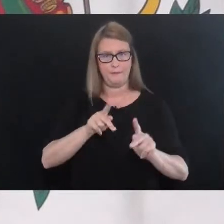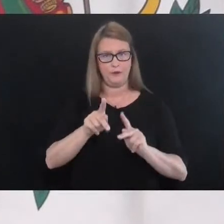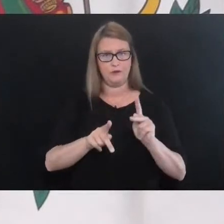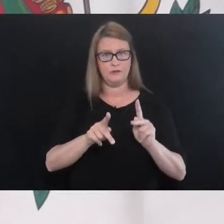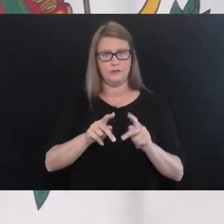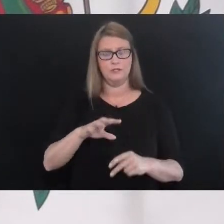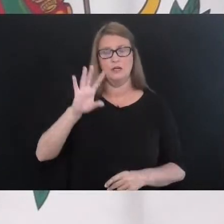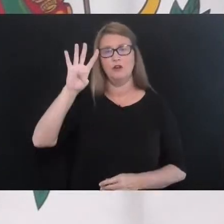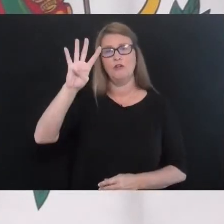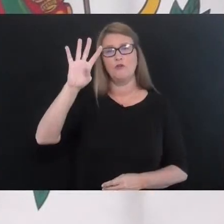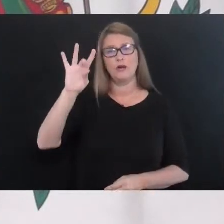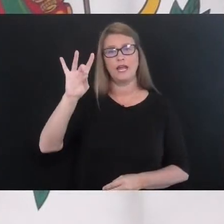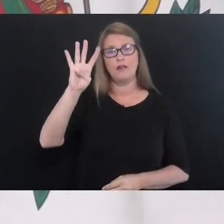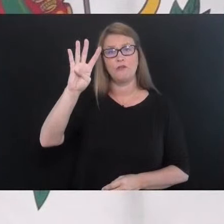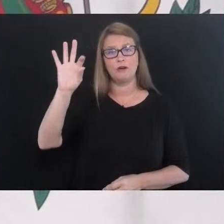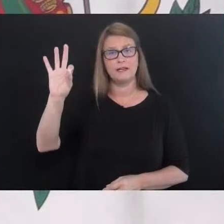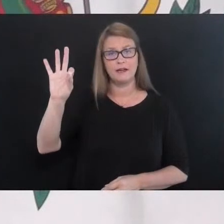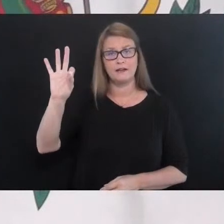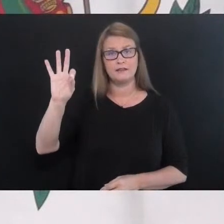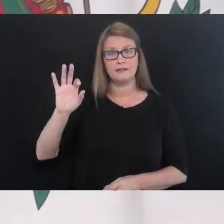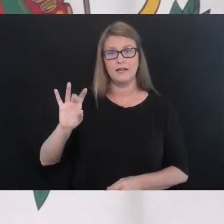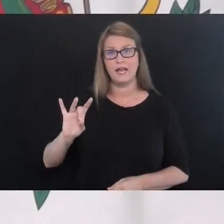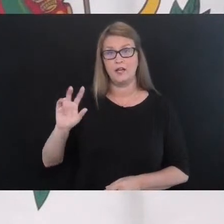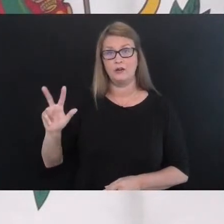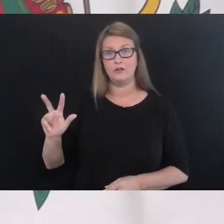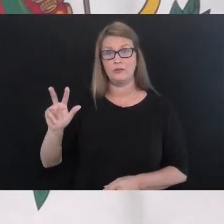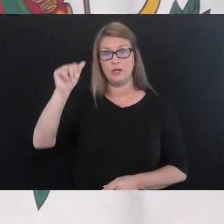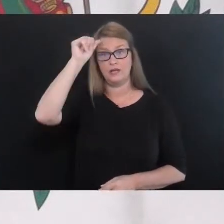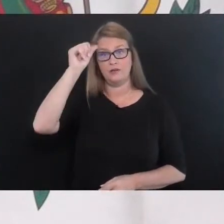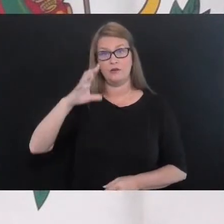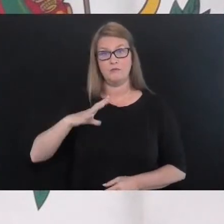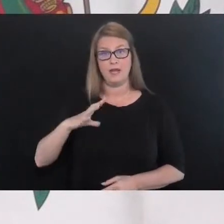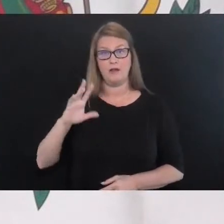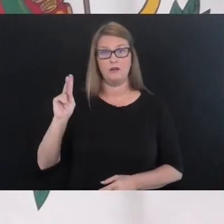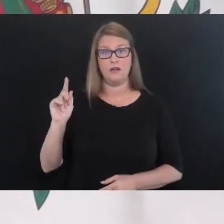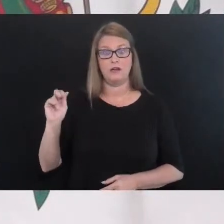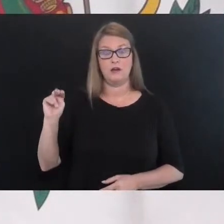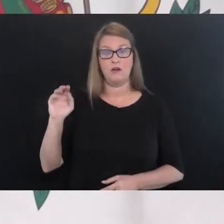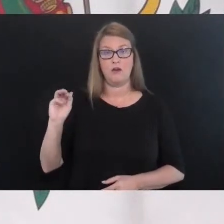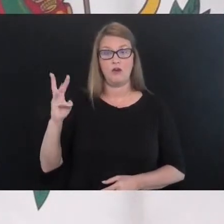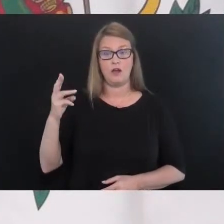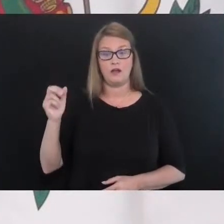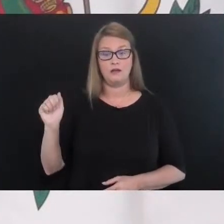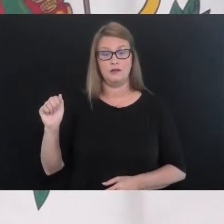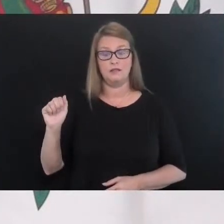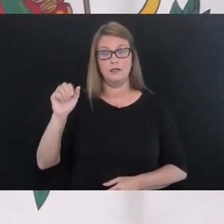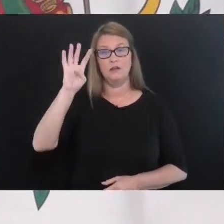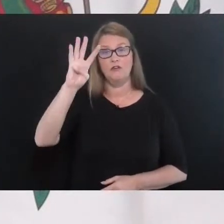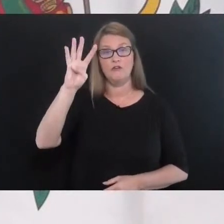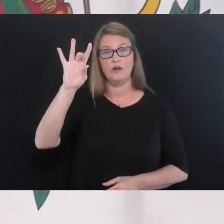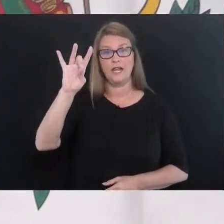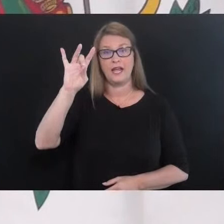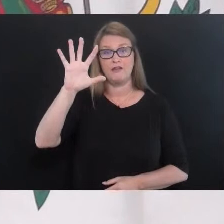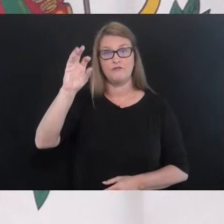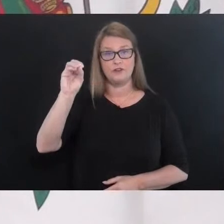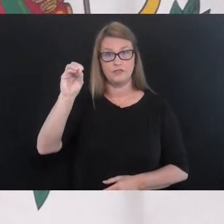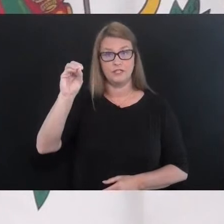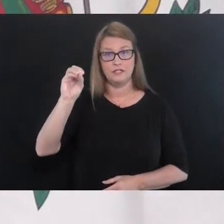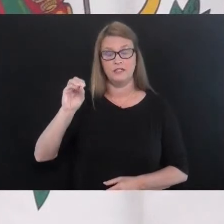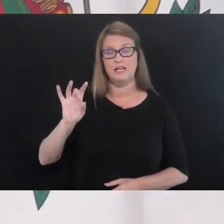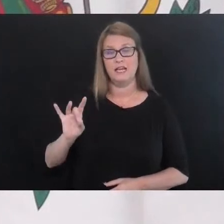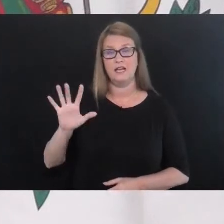The 4,849th death, an 83-year-old male from Kanawha County. The 4,850th death,